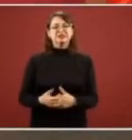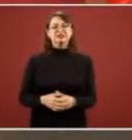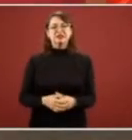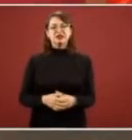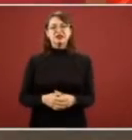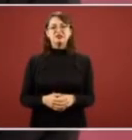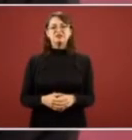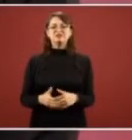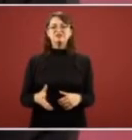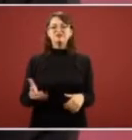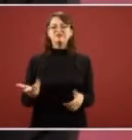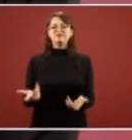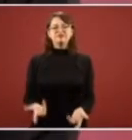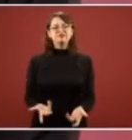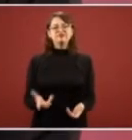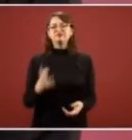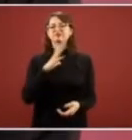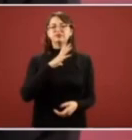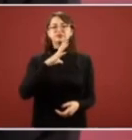Por